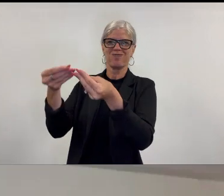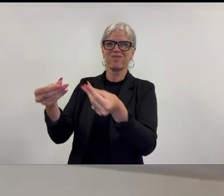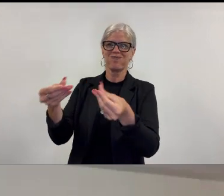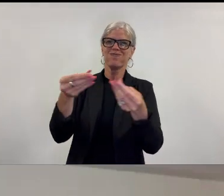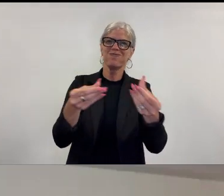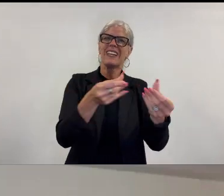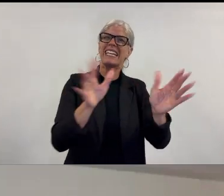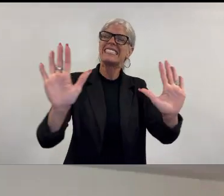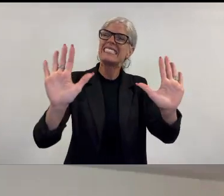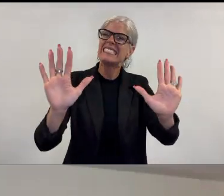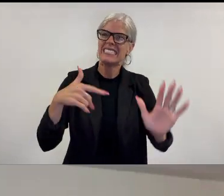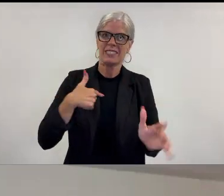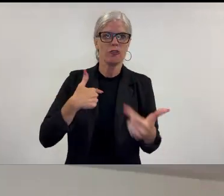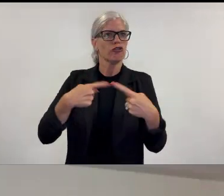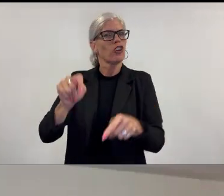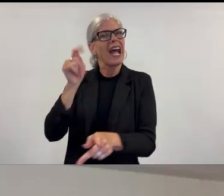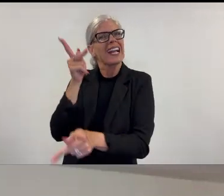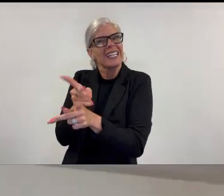another, and I'm trying to